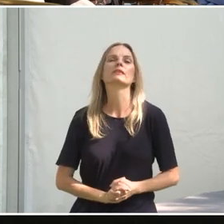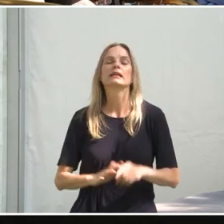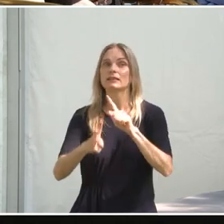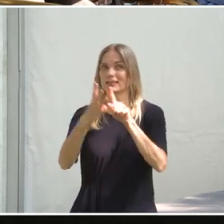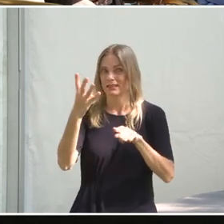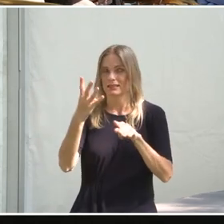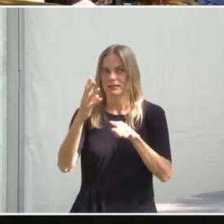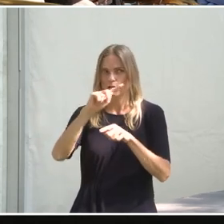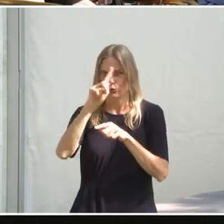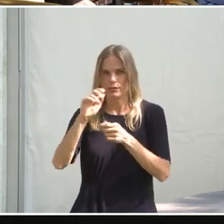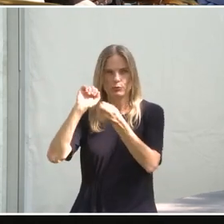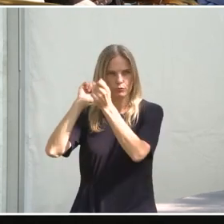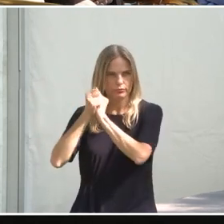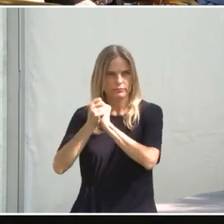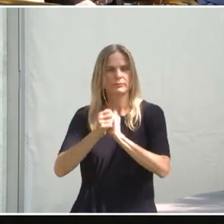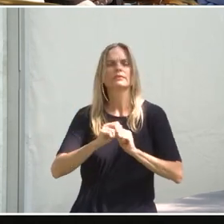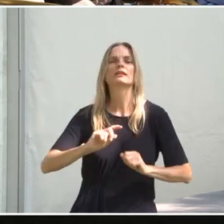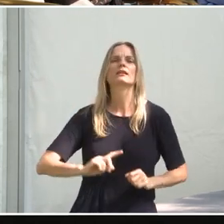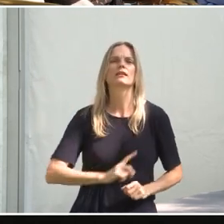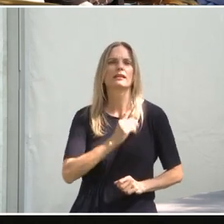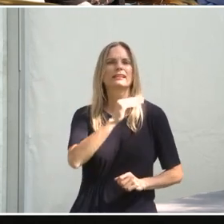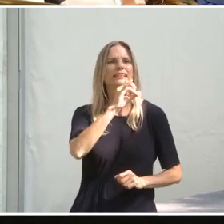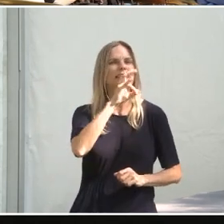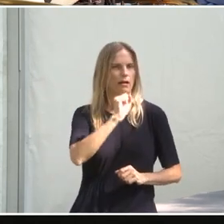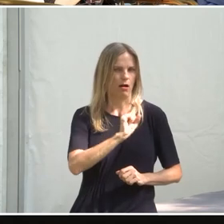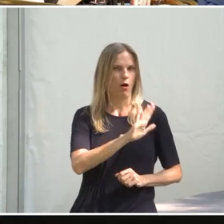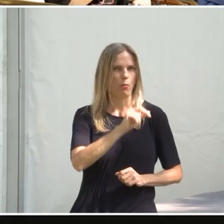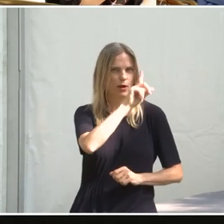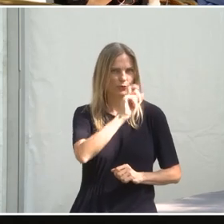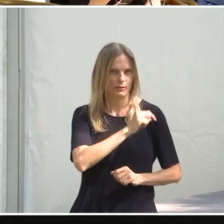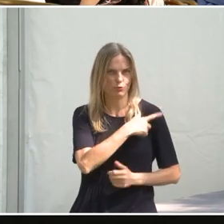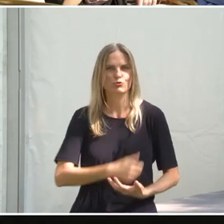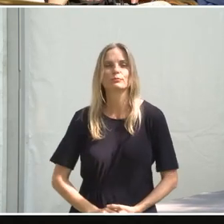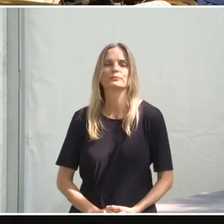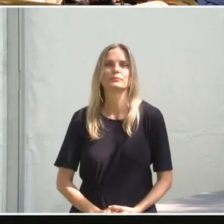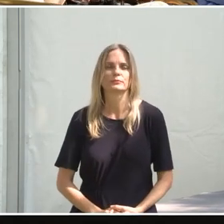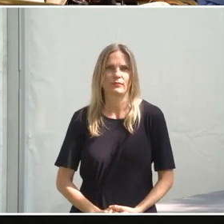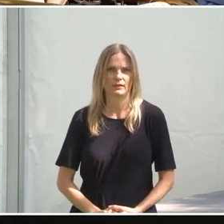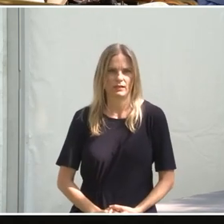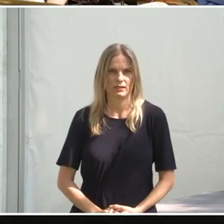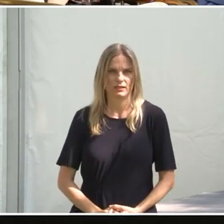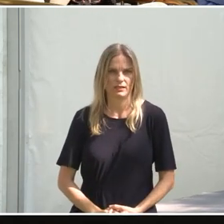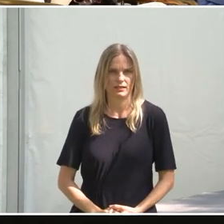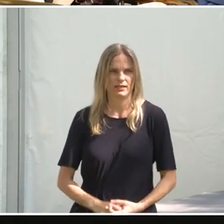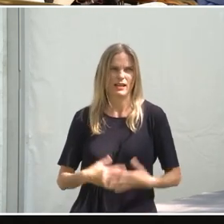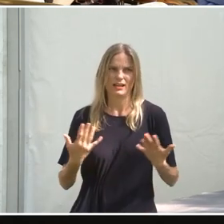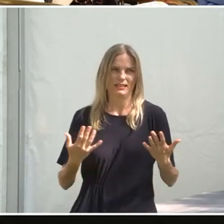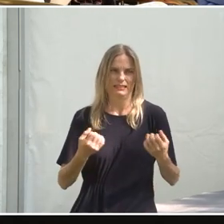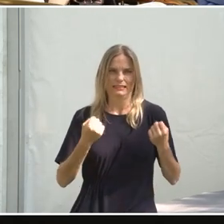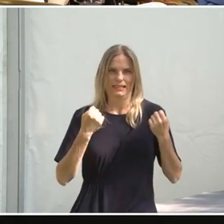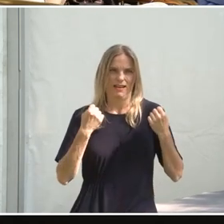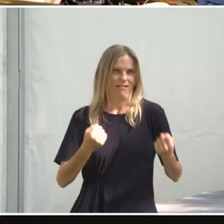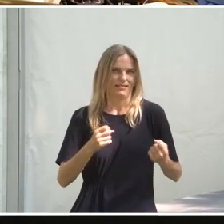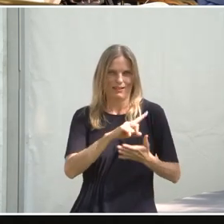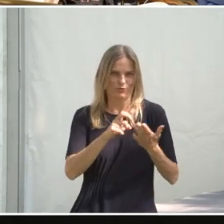questions. We'll start with Dina's question. Thank you. Well, it was a tricky question for me, as